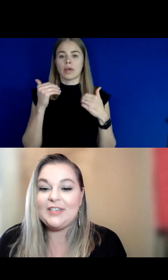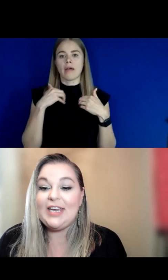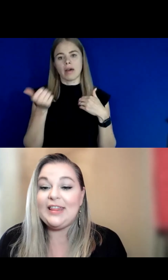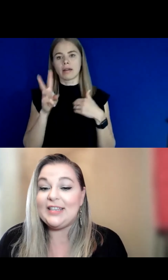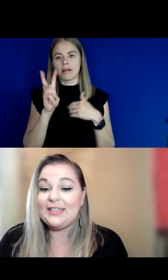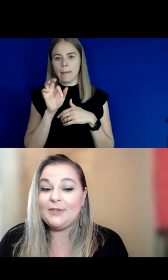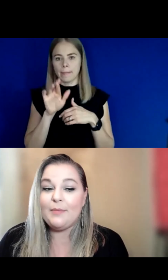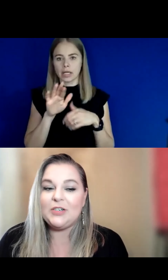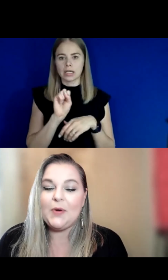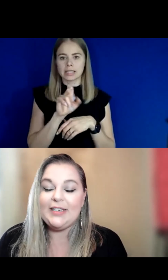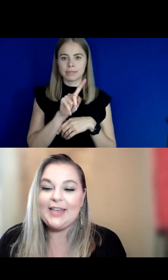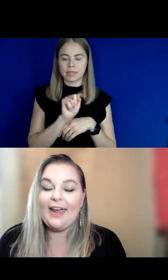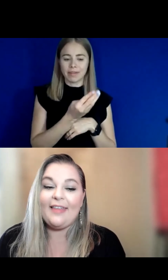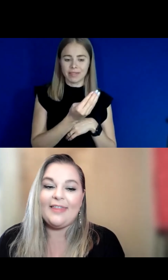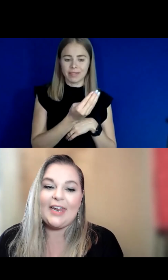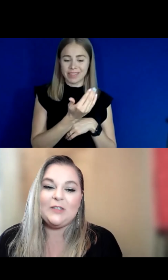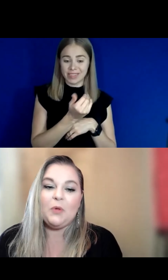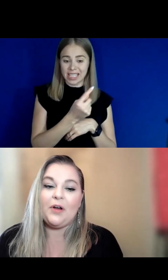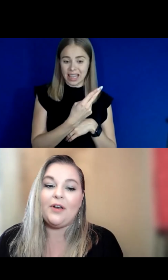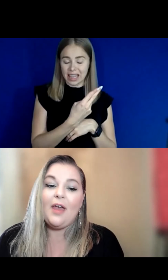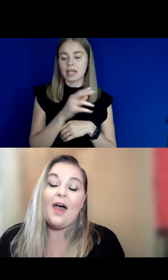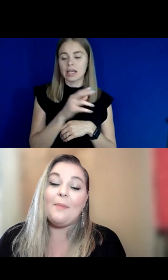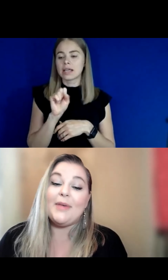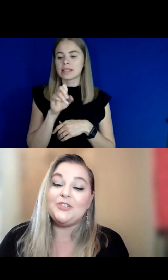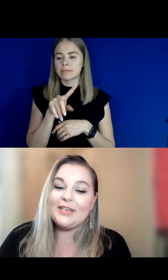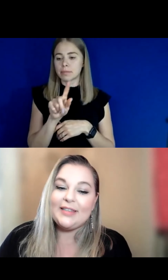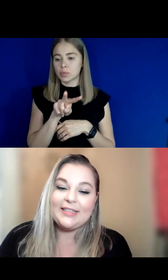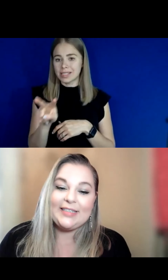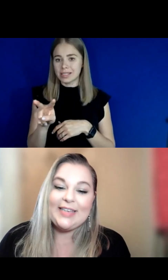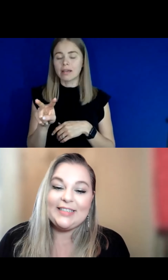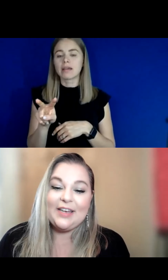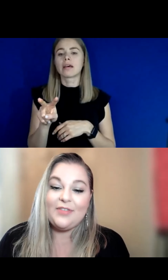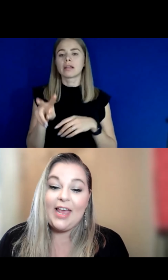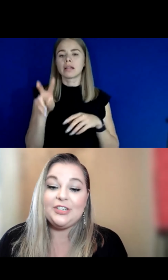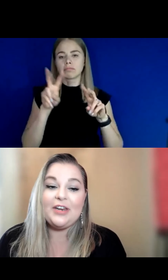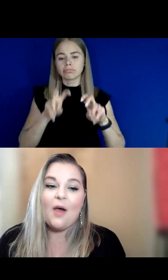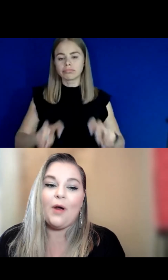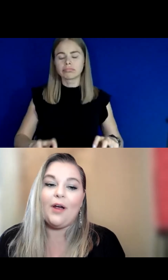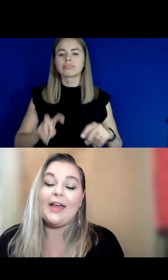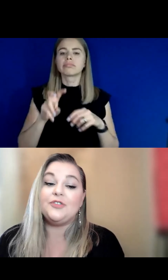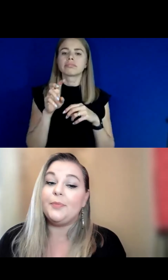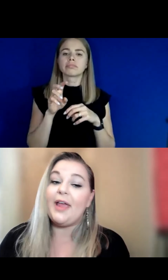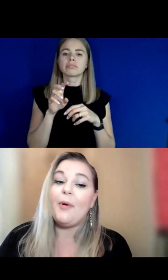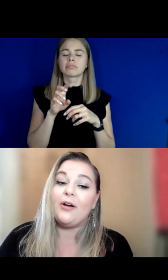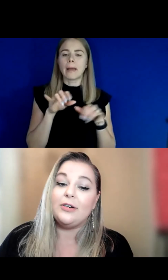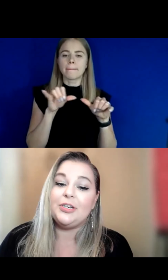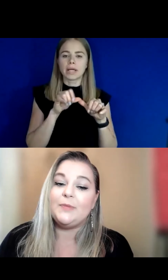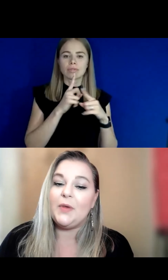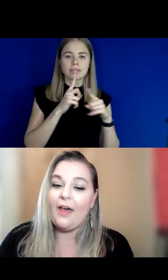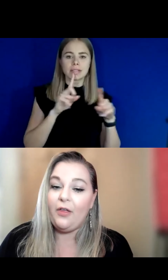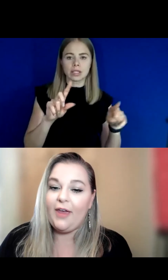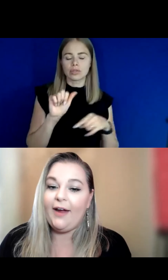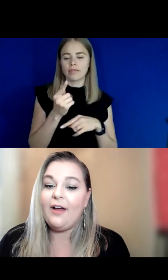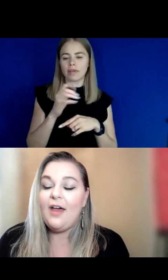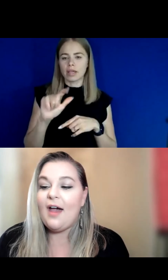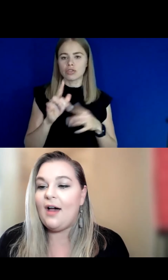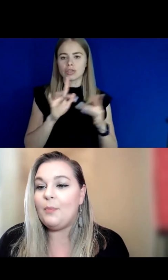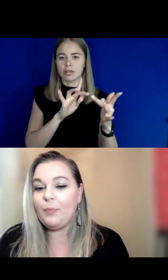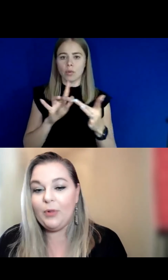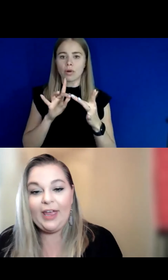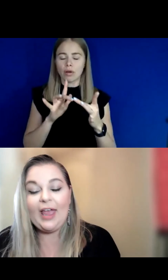September 15th and September 22nd that explored measuring the success of the Aging Network and AAA partnerships with